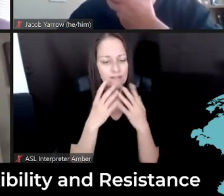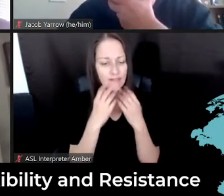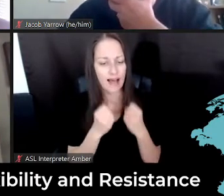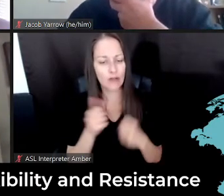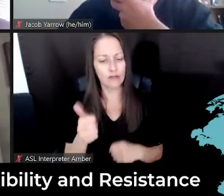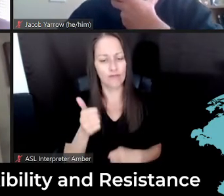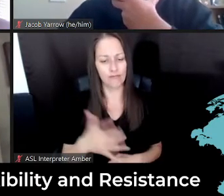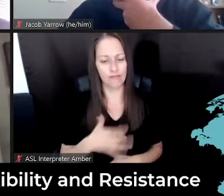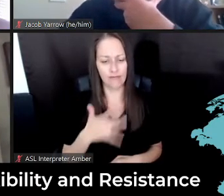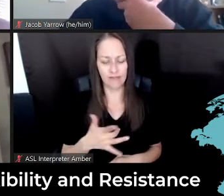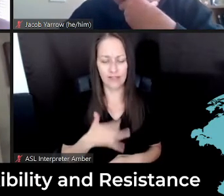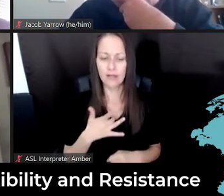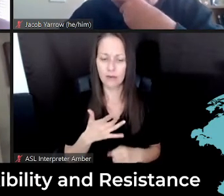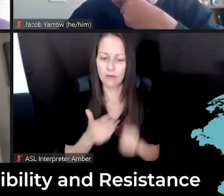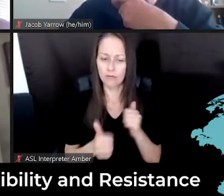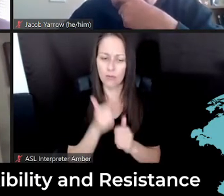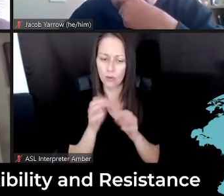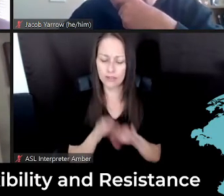changes are we going to need to make?